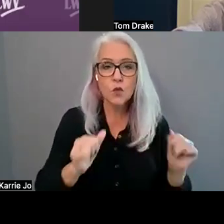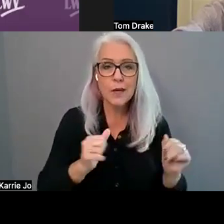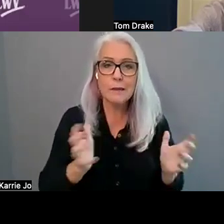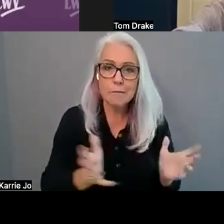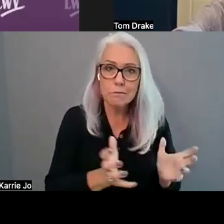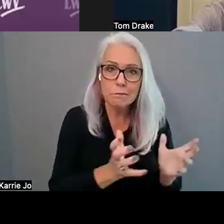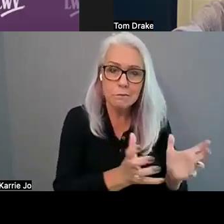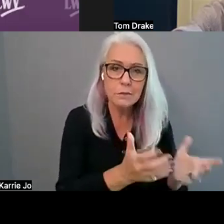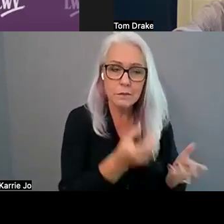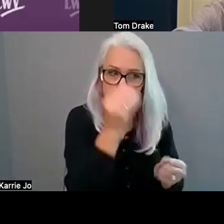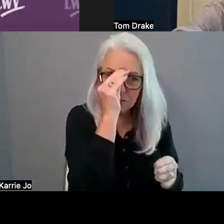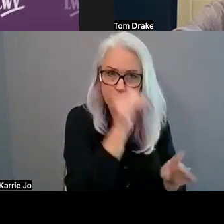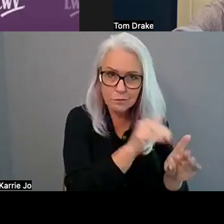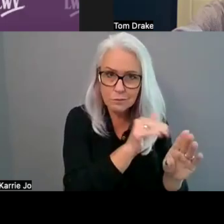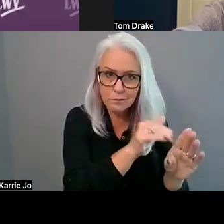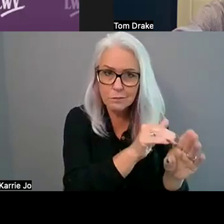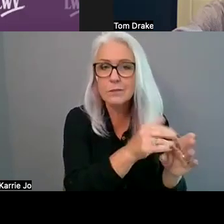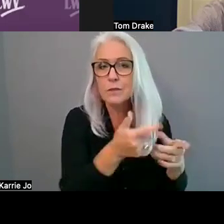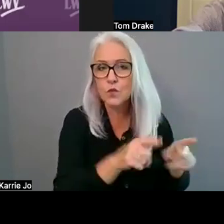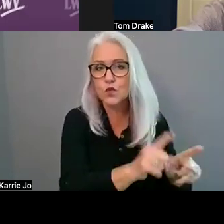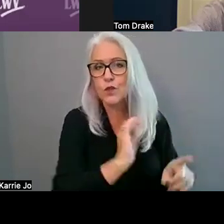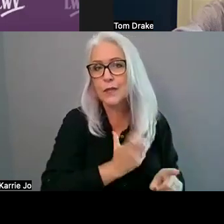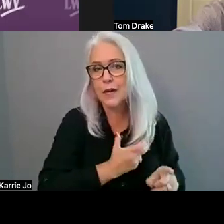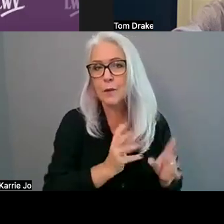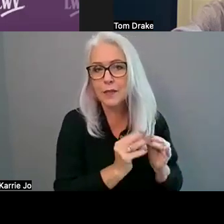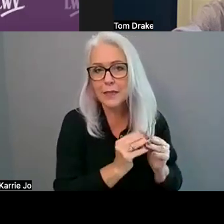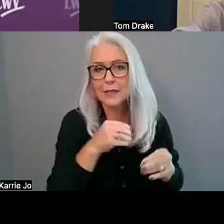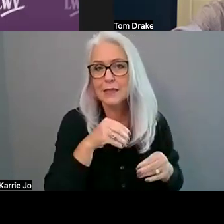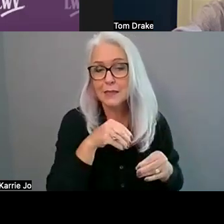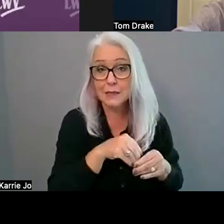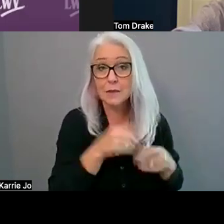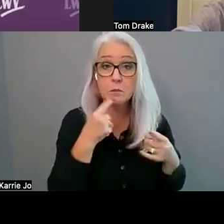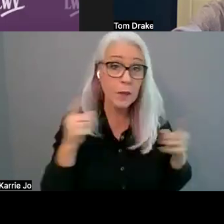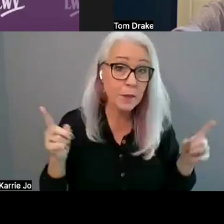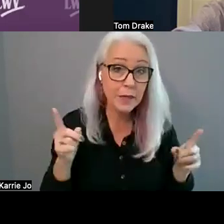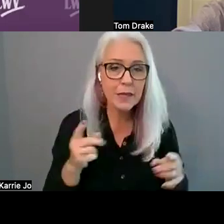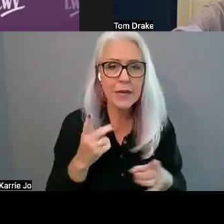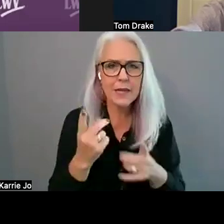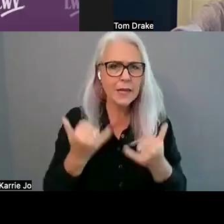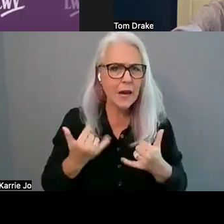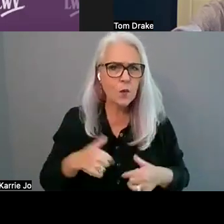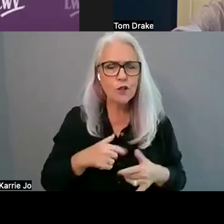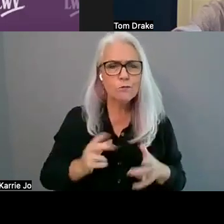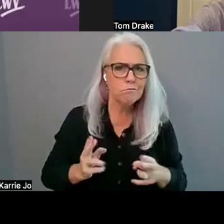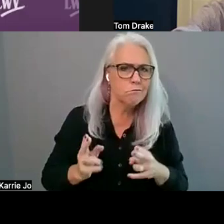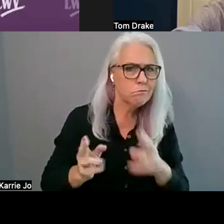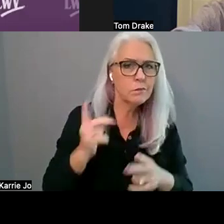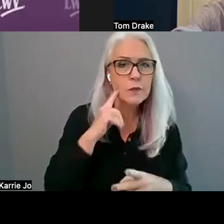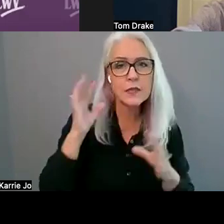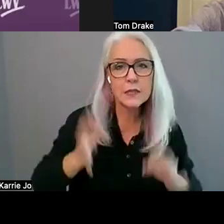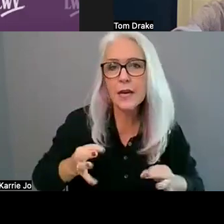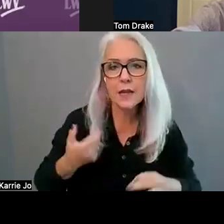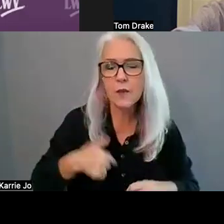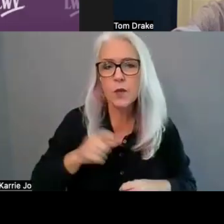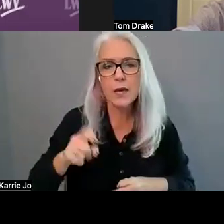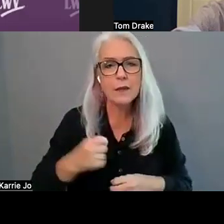home during our meetings in public, and I felt like here we are rushing into a decision that we had to make